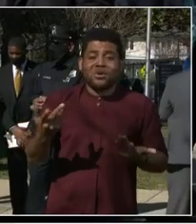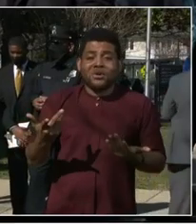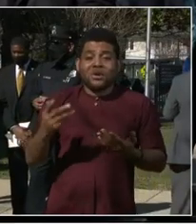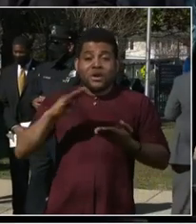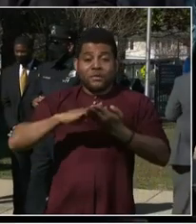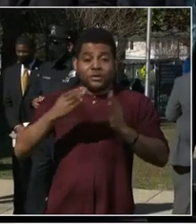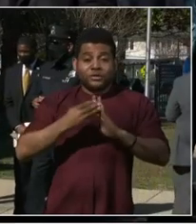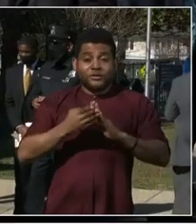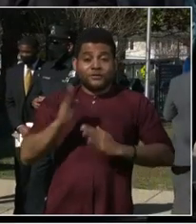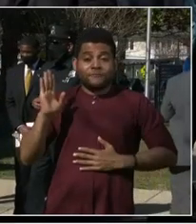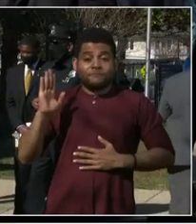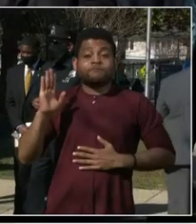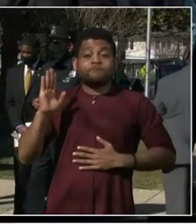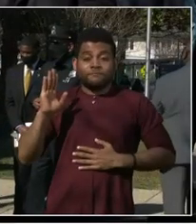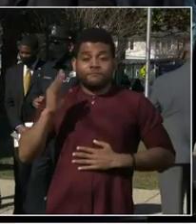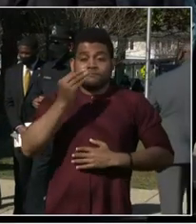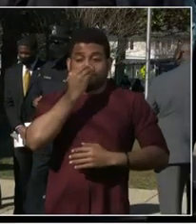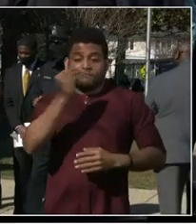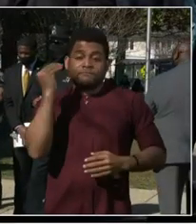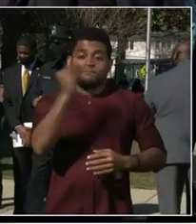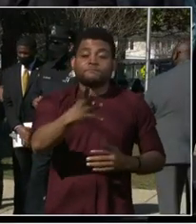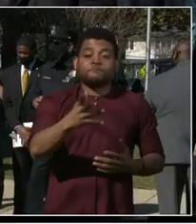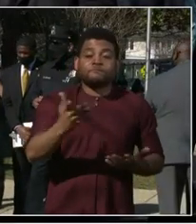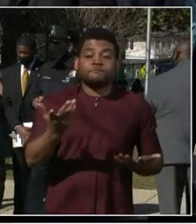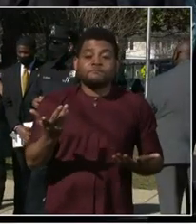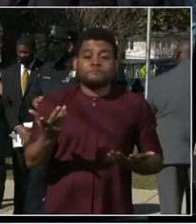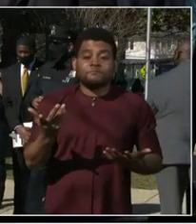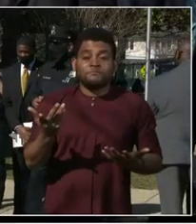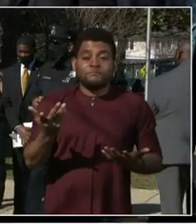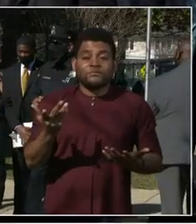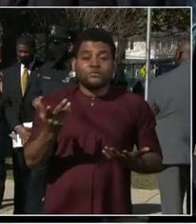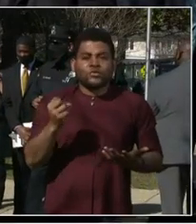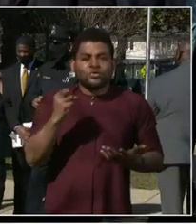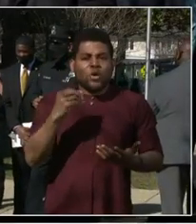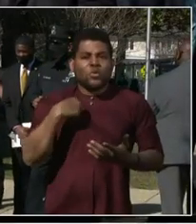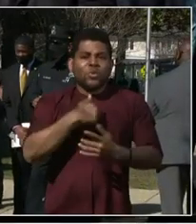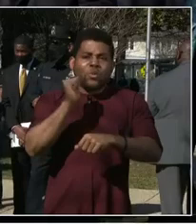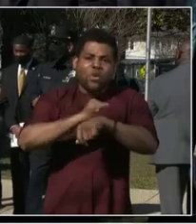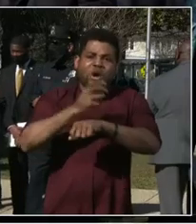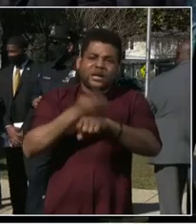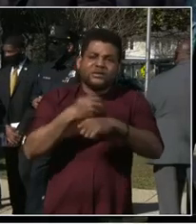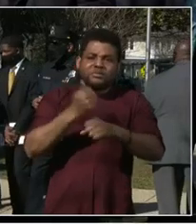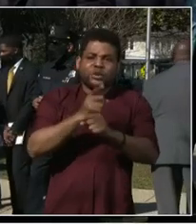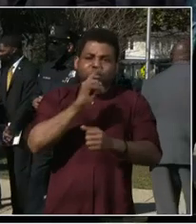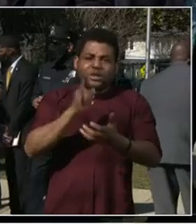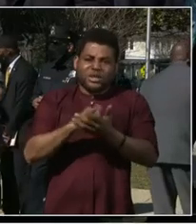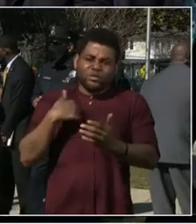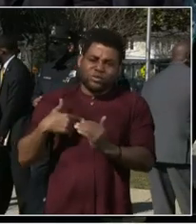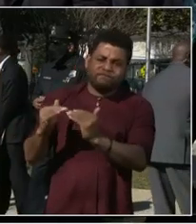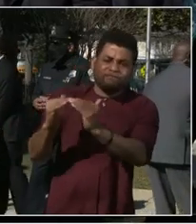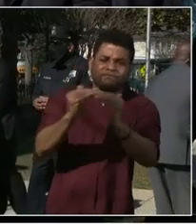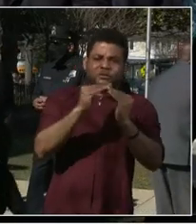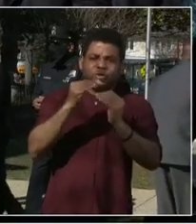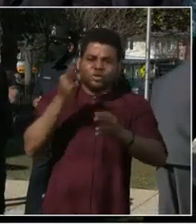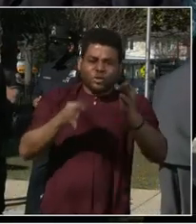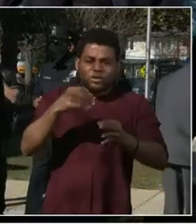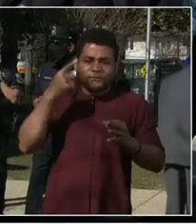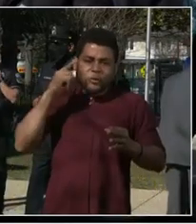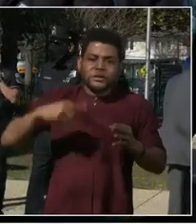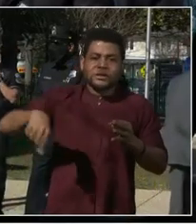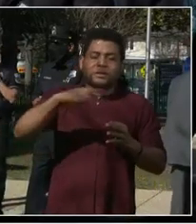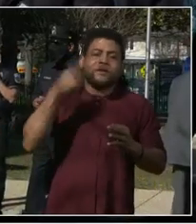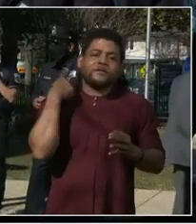forward. And we're going to work hard to make sure that there's justice for these victims. So, yes, I